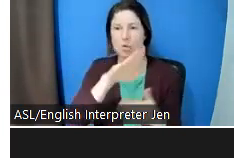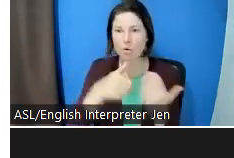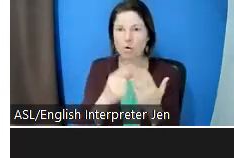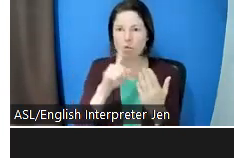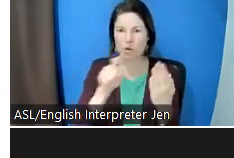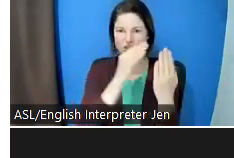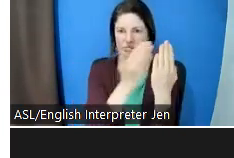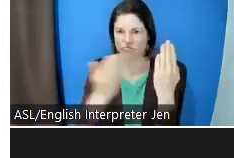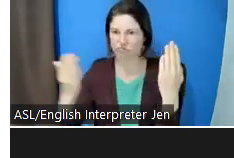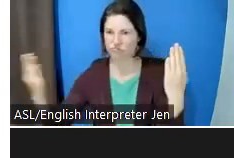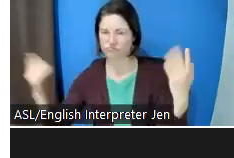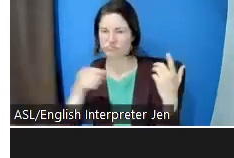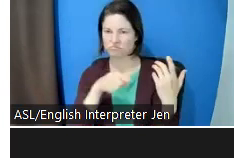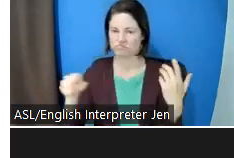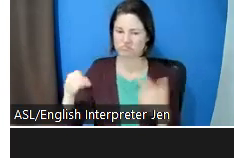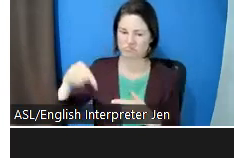time.